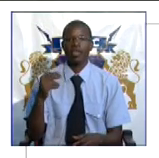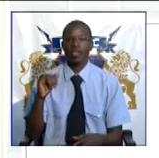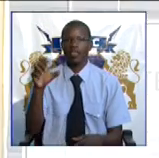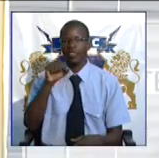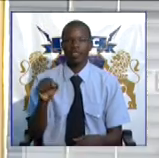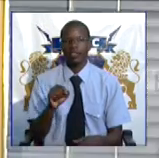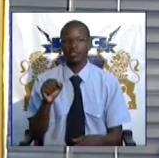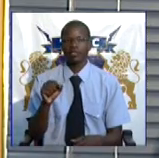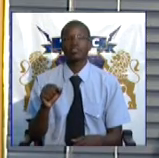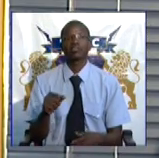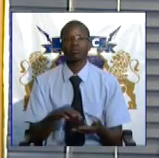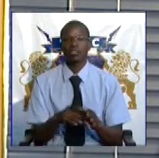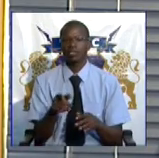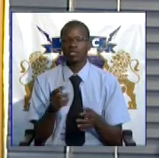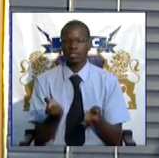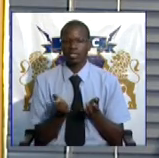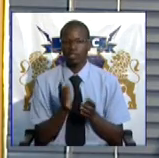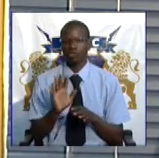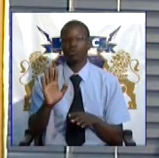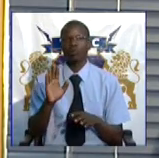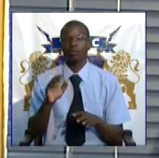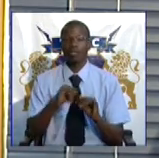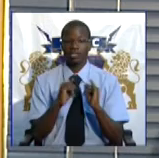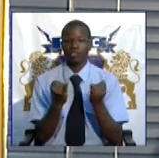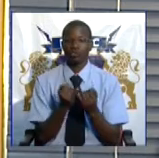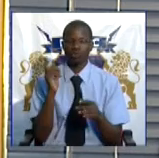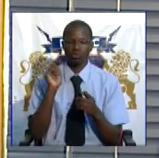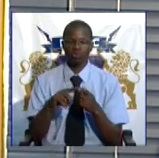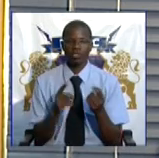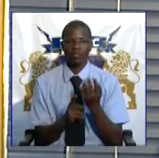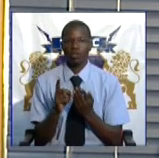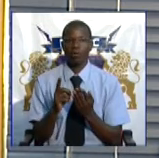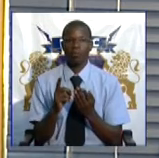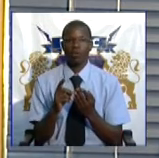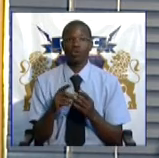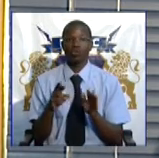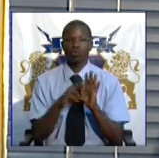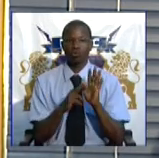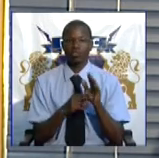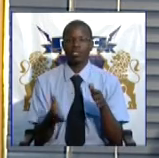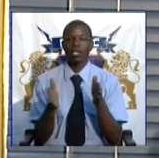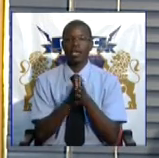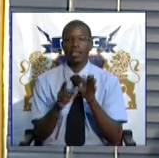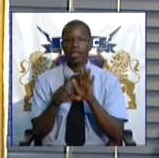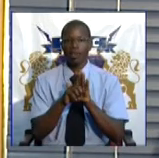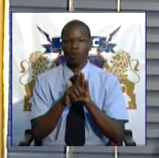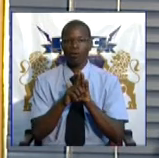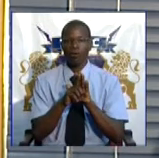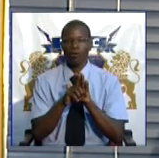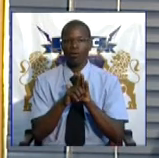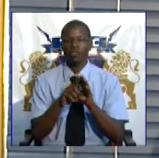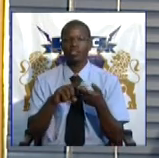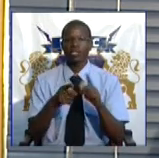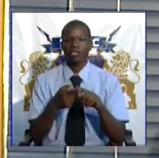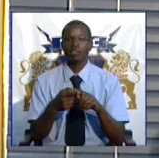requires your institutions to develop binding working rules and regulations, standard compliance and operating